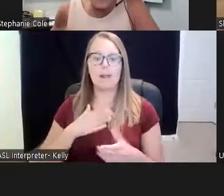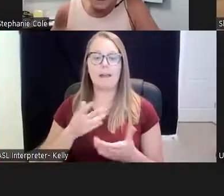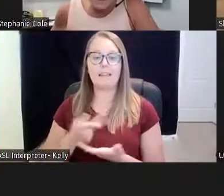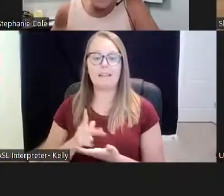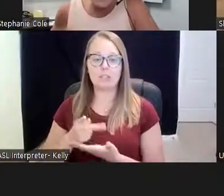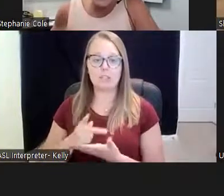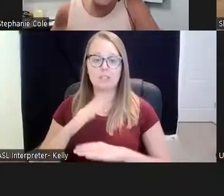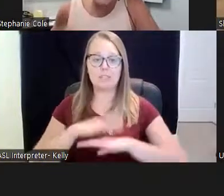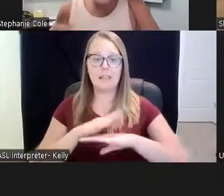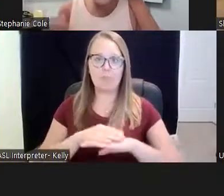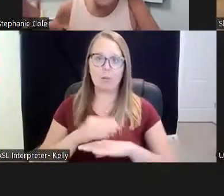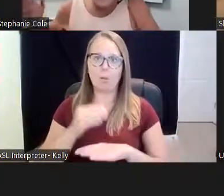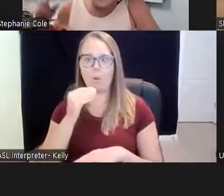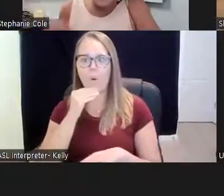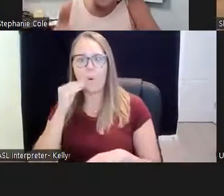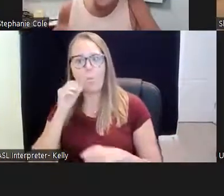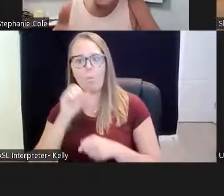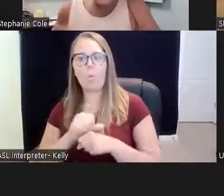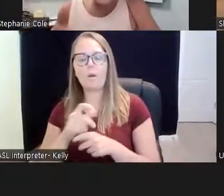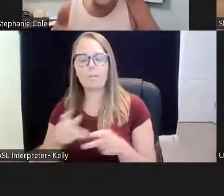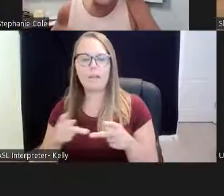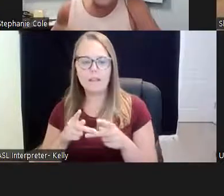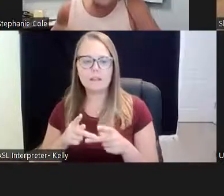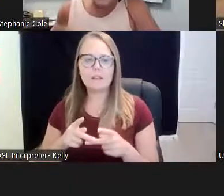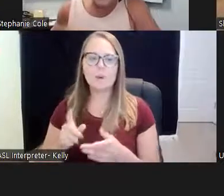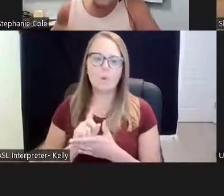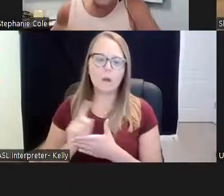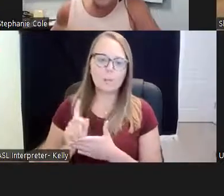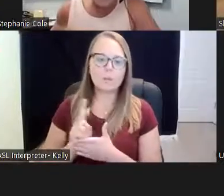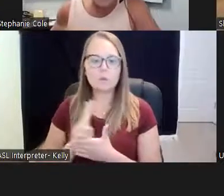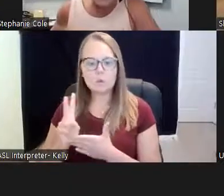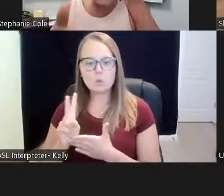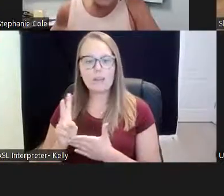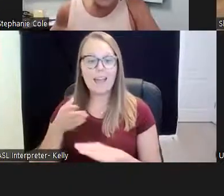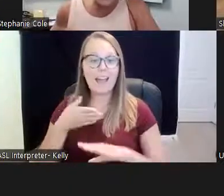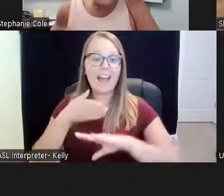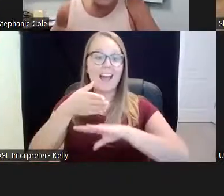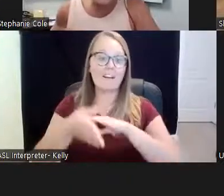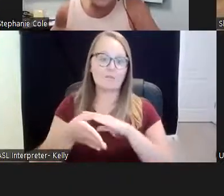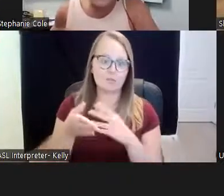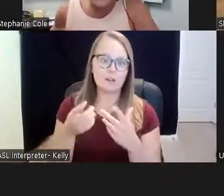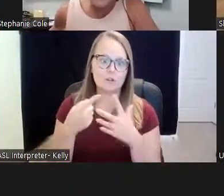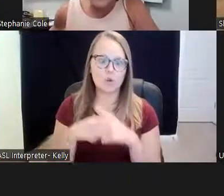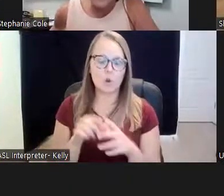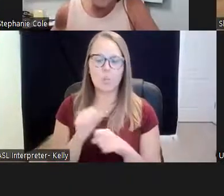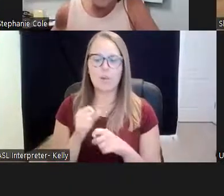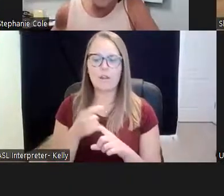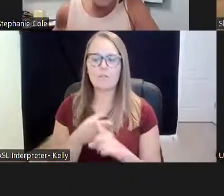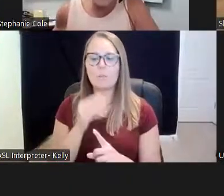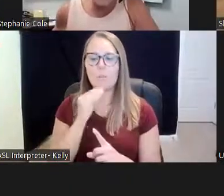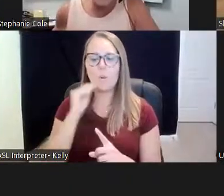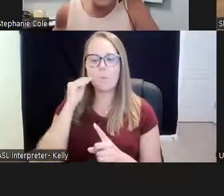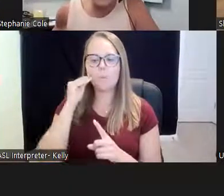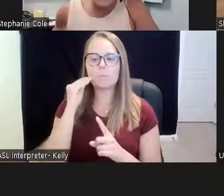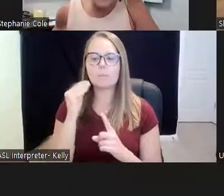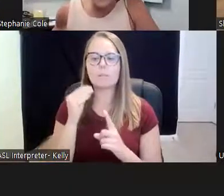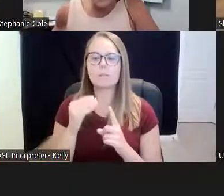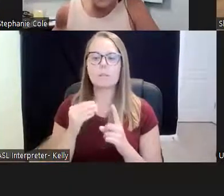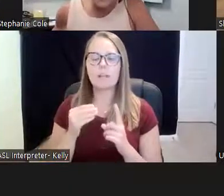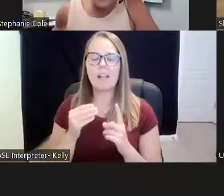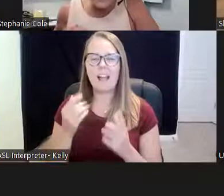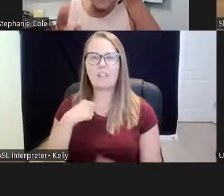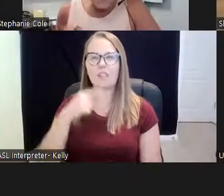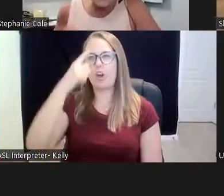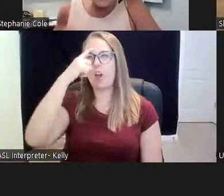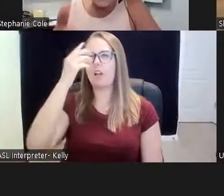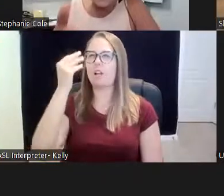home workspace, you know, the week or 2 weeks after I started working from home at that time, I thought, you know, I